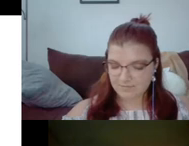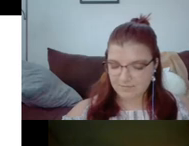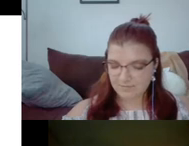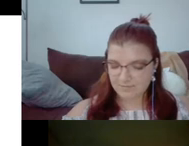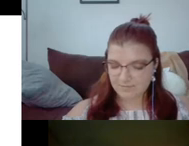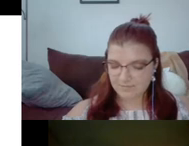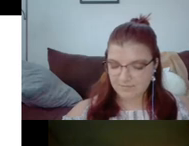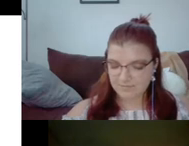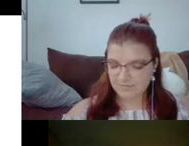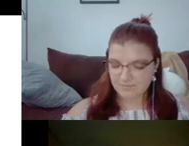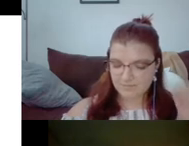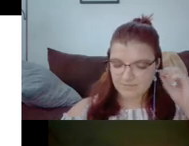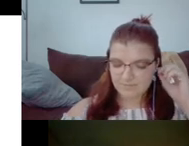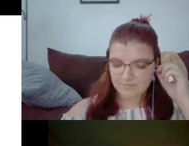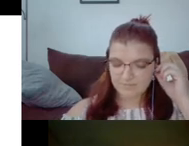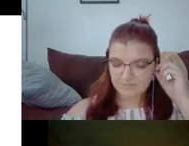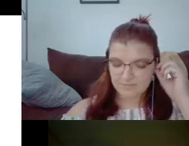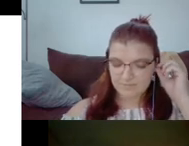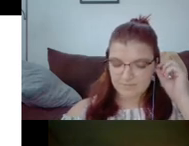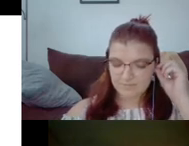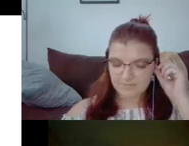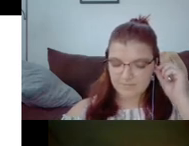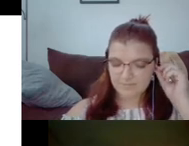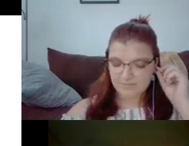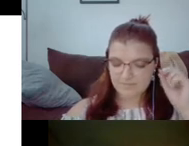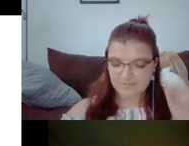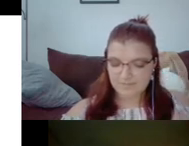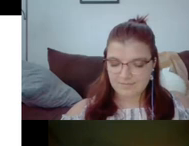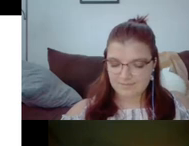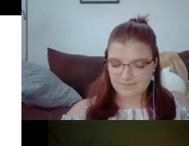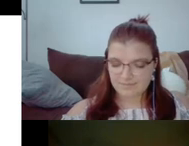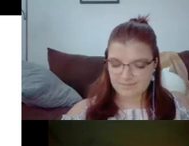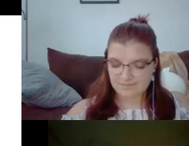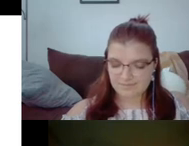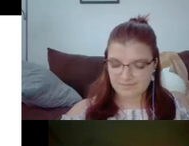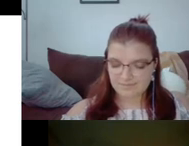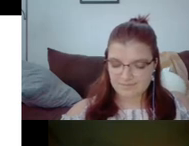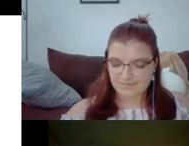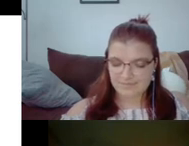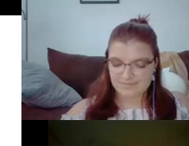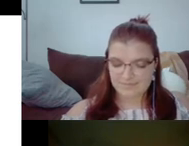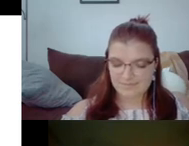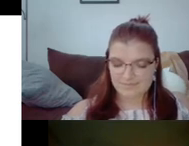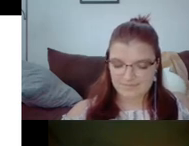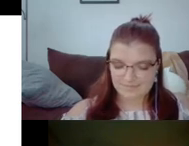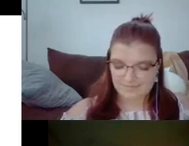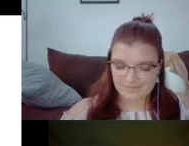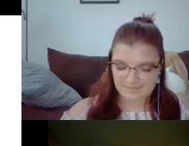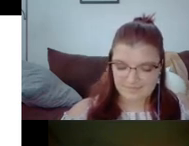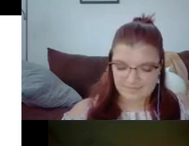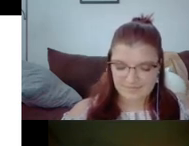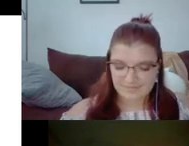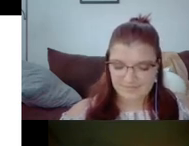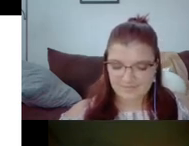department. The officials did all they could to keep the genders apart. There are 4 general school rooms,